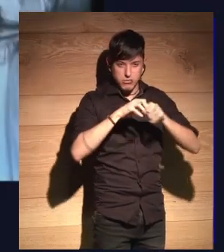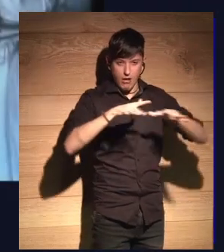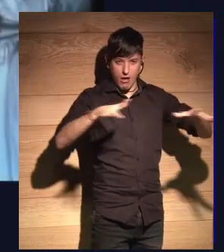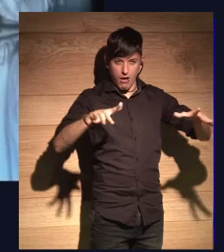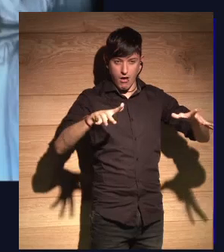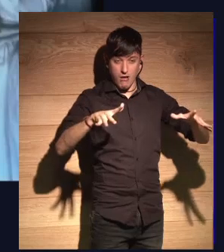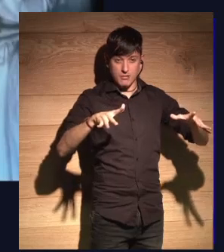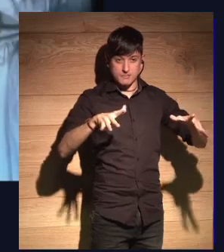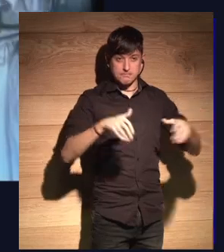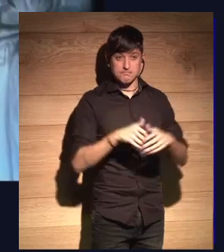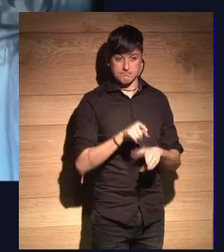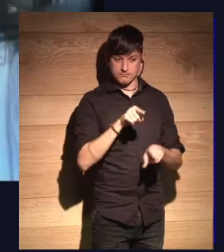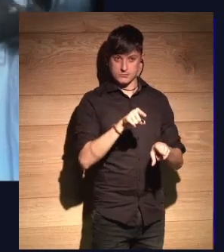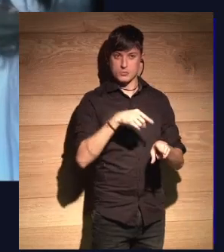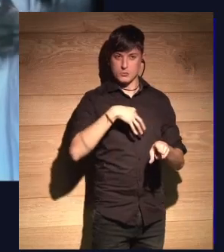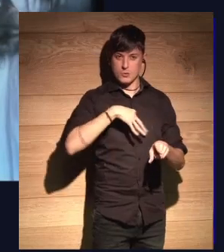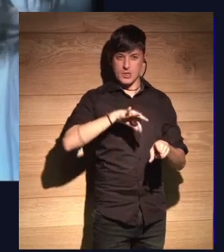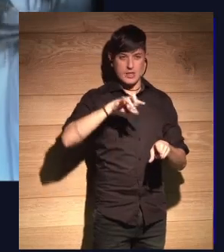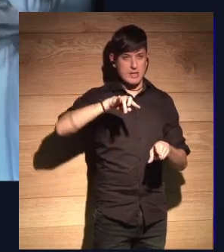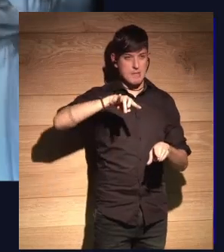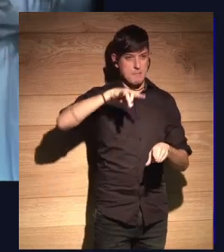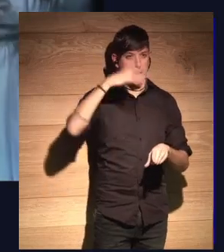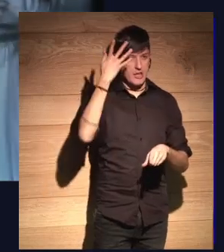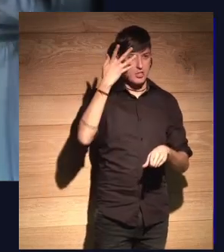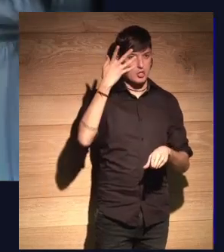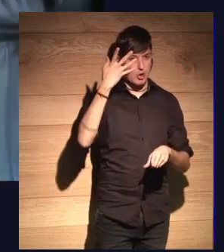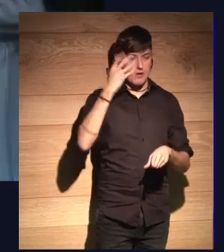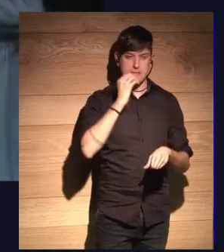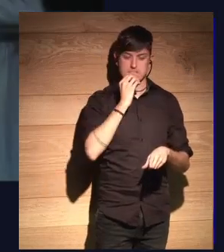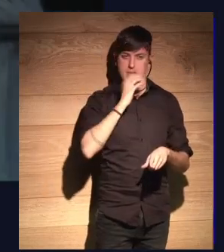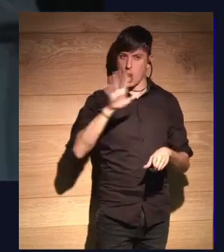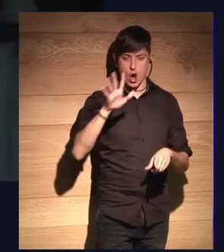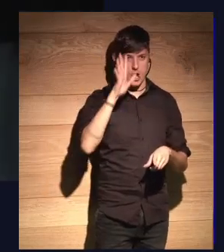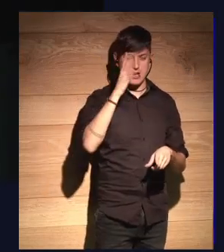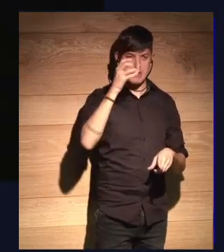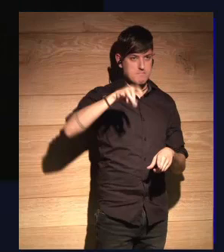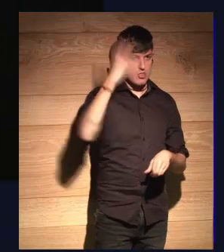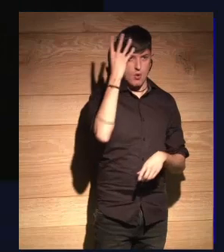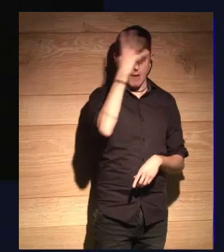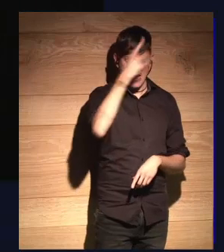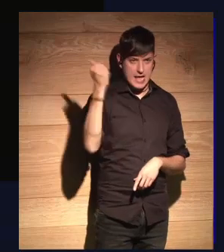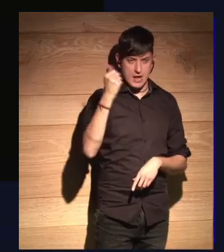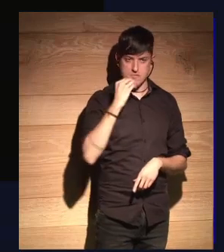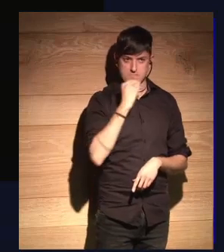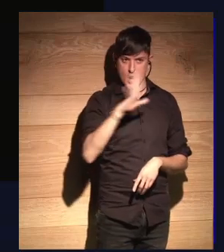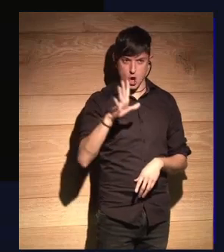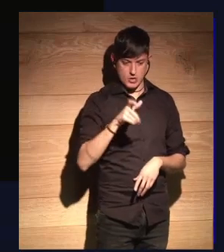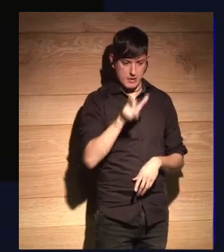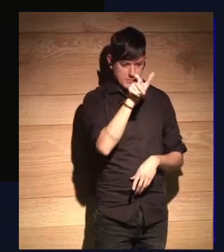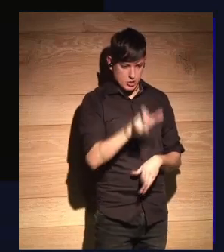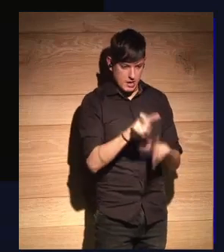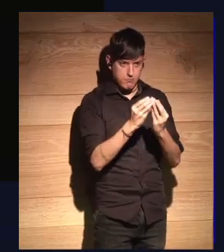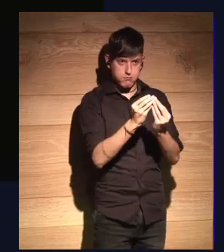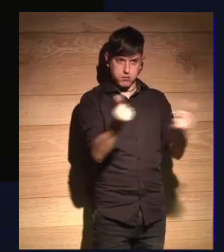really American invention, the best American invention, to be able to disappear. I mean, that